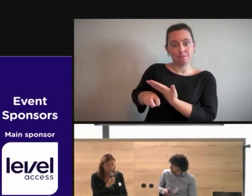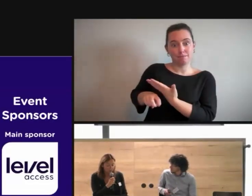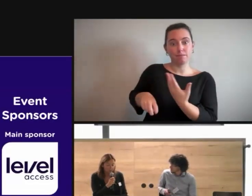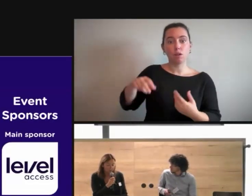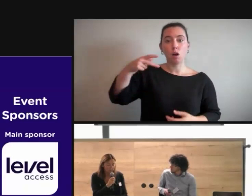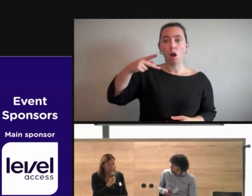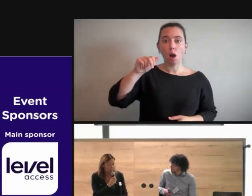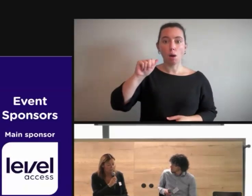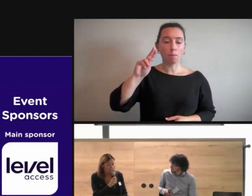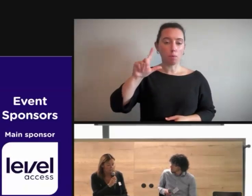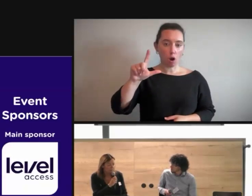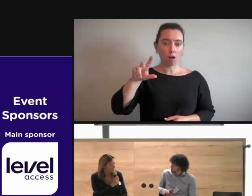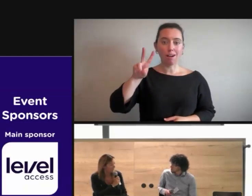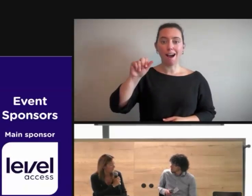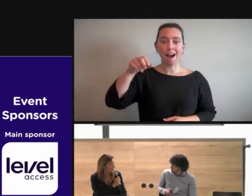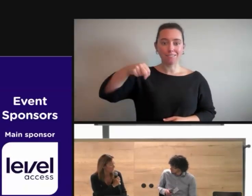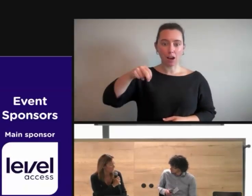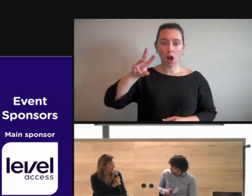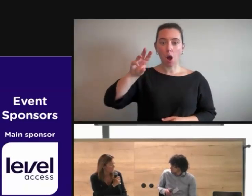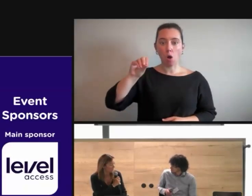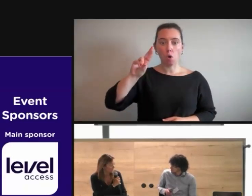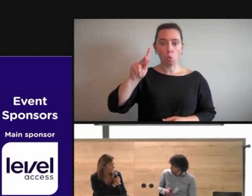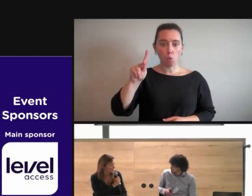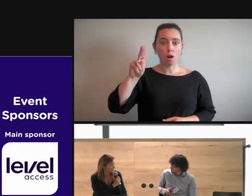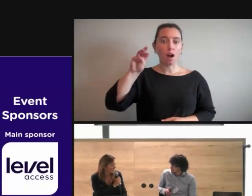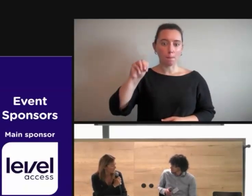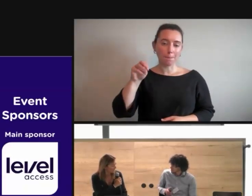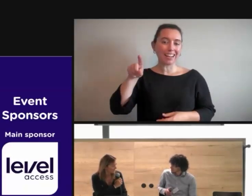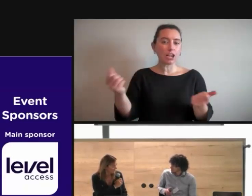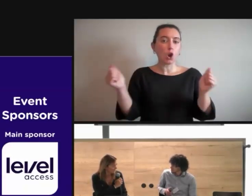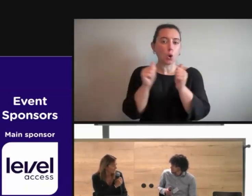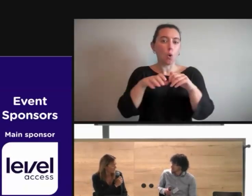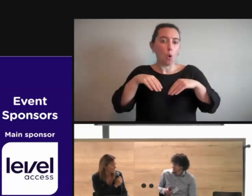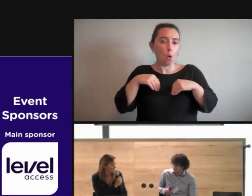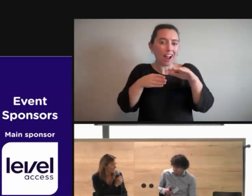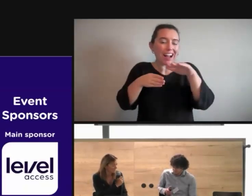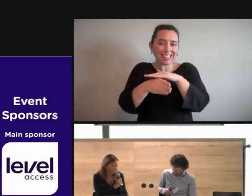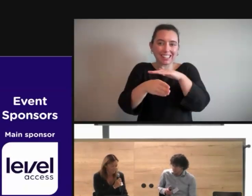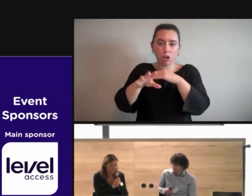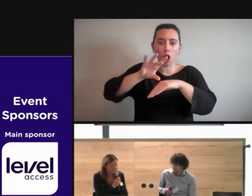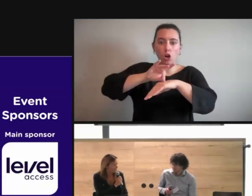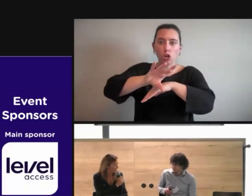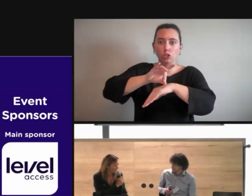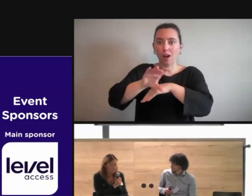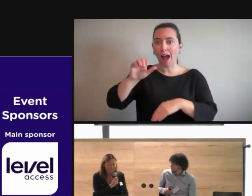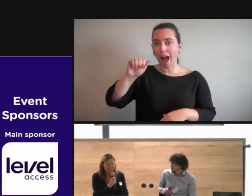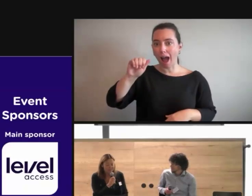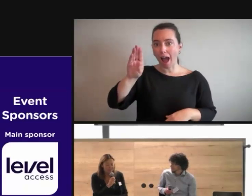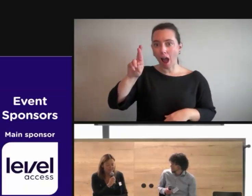co-owner and accessibility consultant at ABRA, who are focusing on mobile app accessibility, and you are doing a lot of other things as well, I